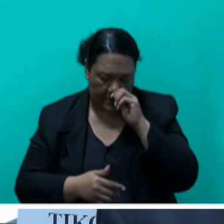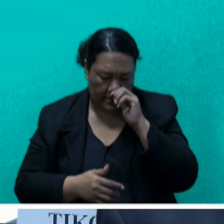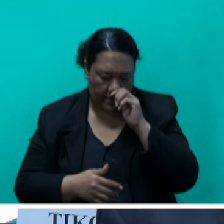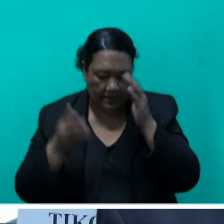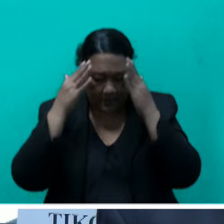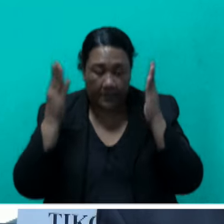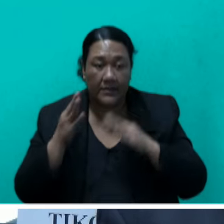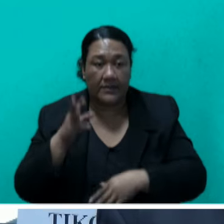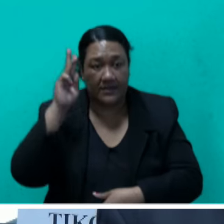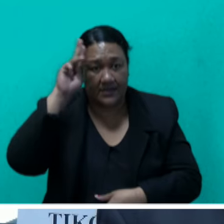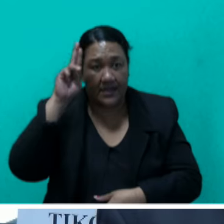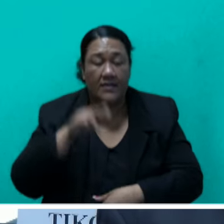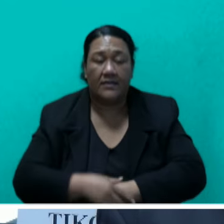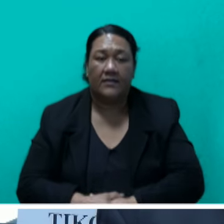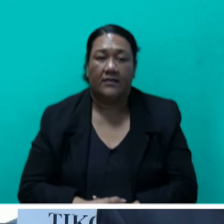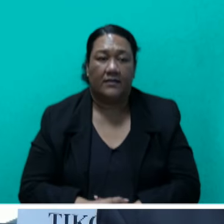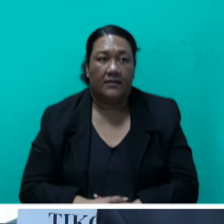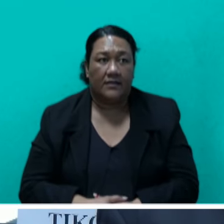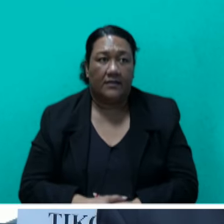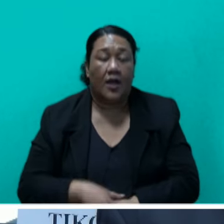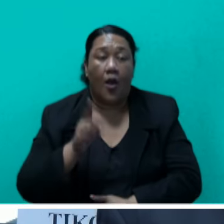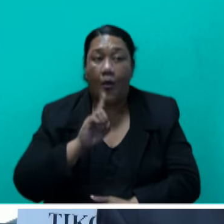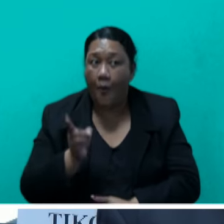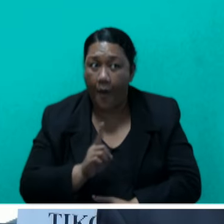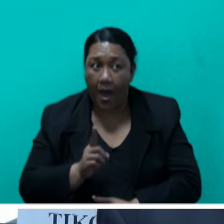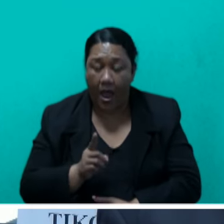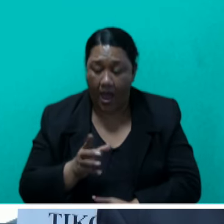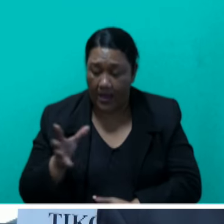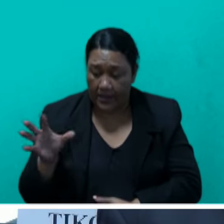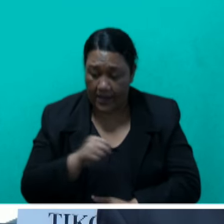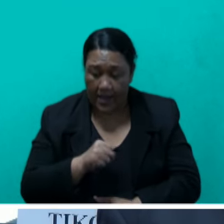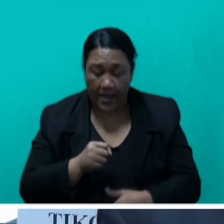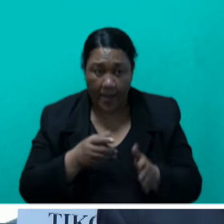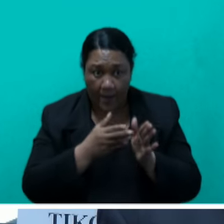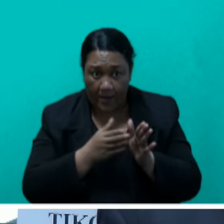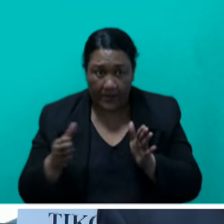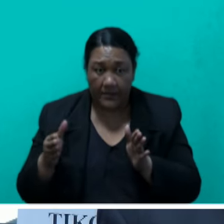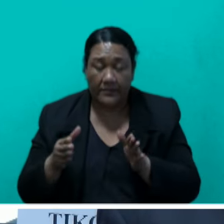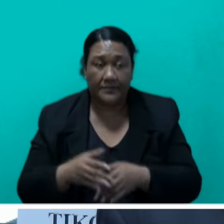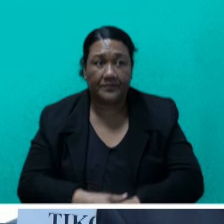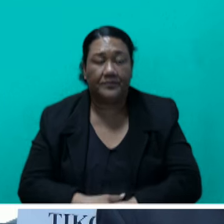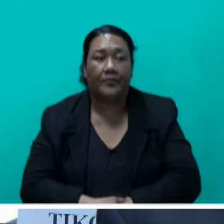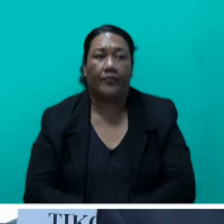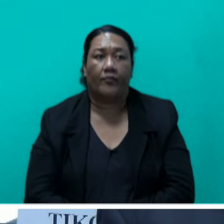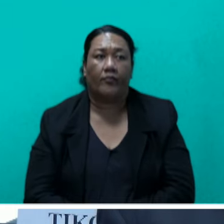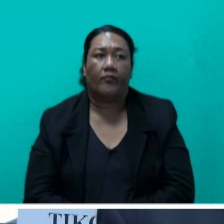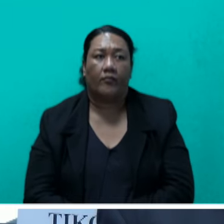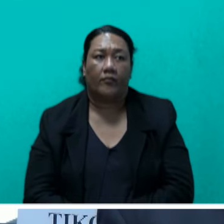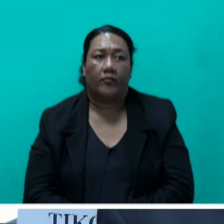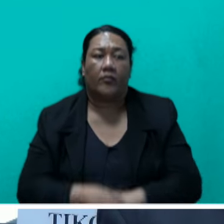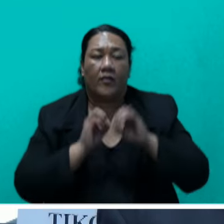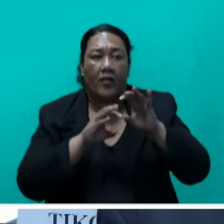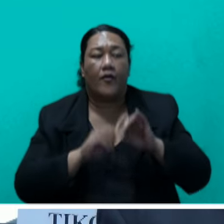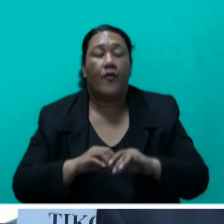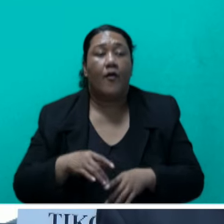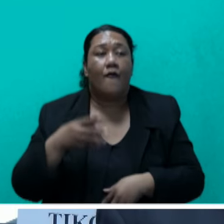sir, Order. Let me take a moment to consider the current state of the train line network. Of a total of 482